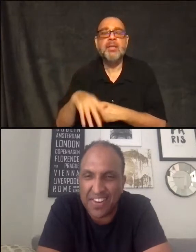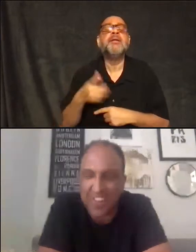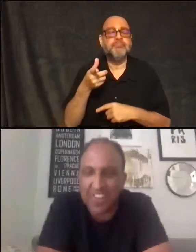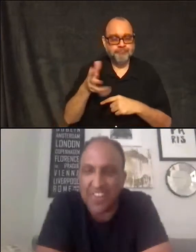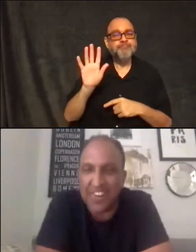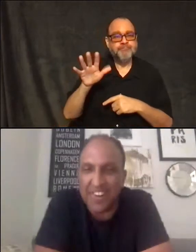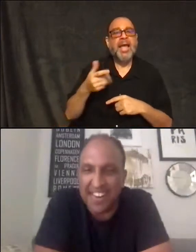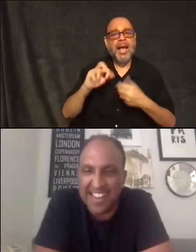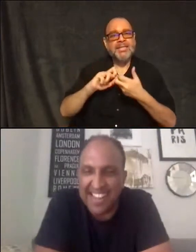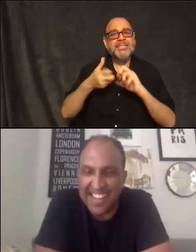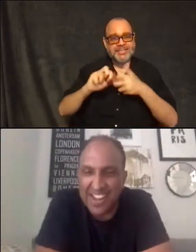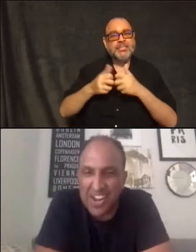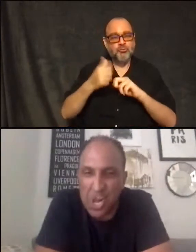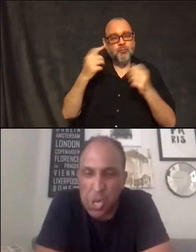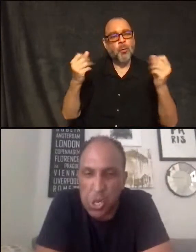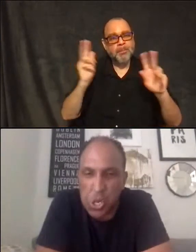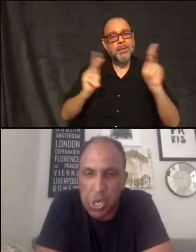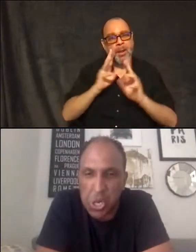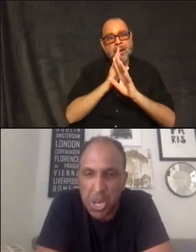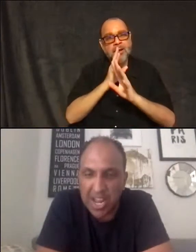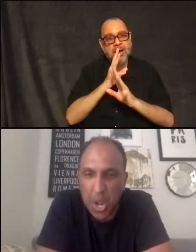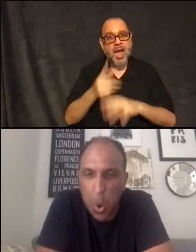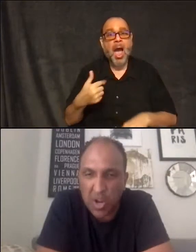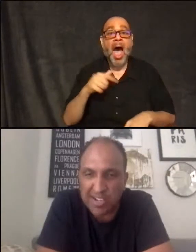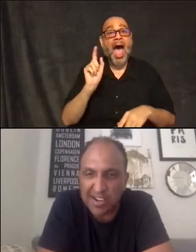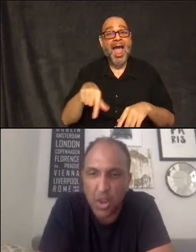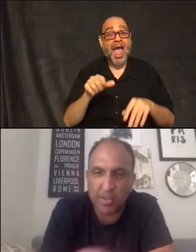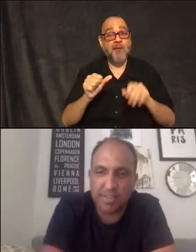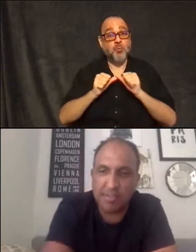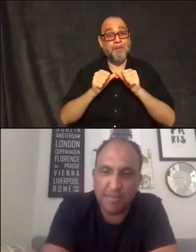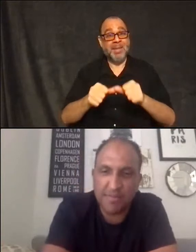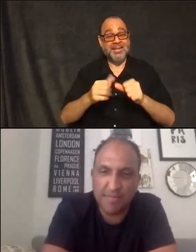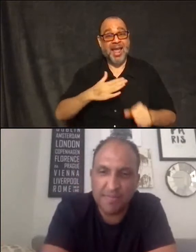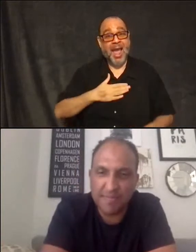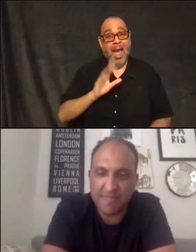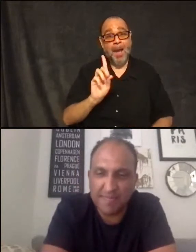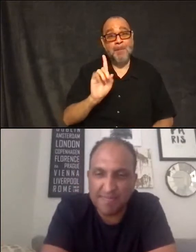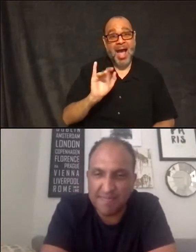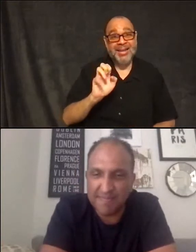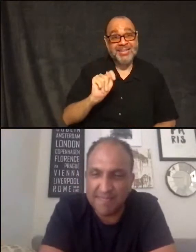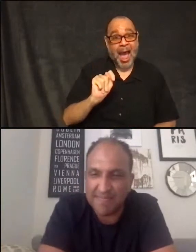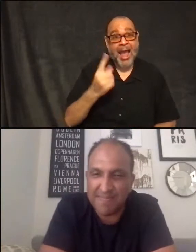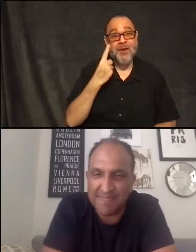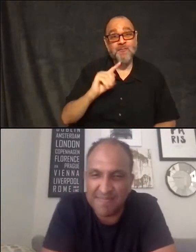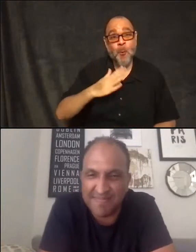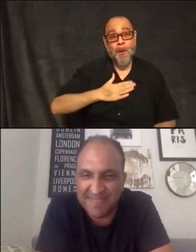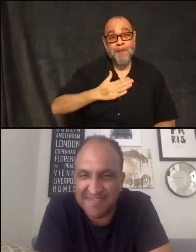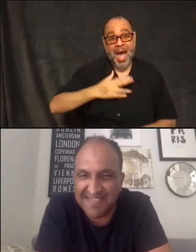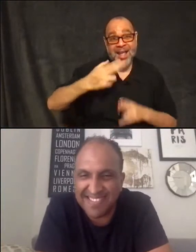way to remember it. So I have to maintain my diet for my name. Otherwise, I'll be Josefat. So Joselin.